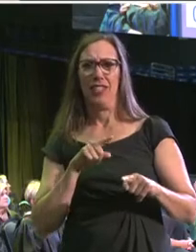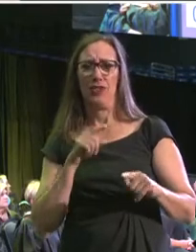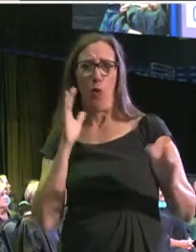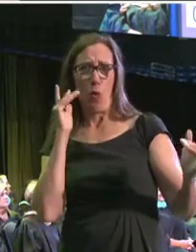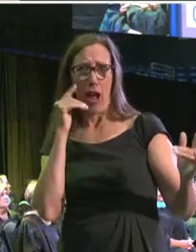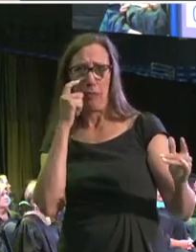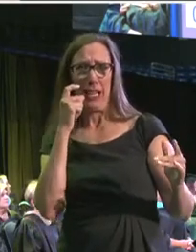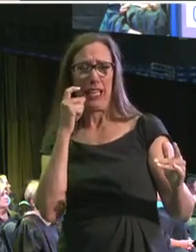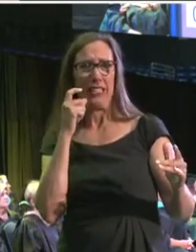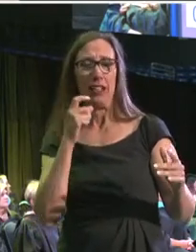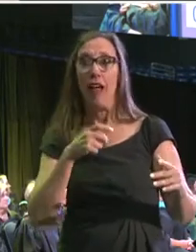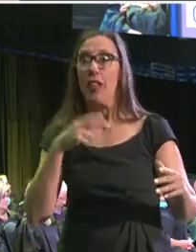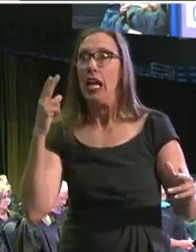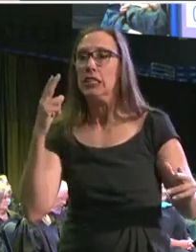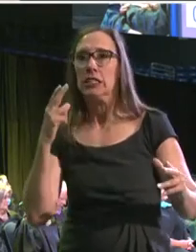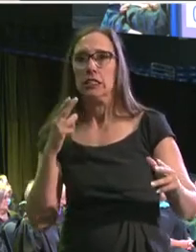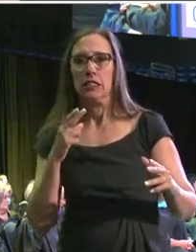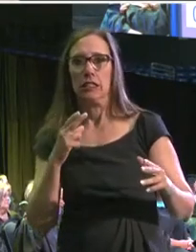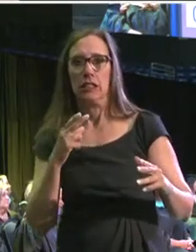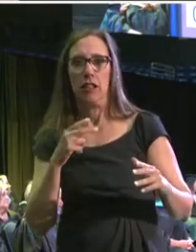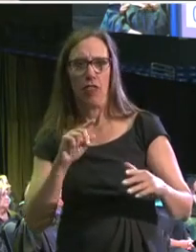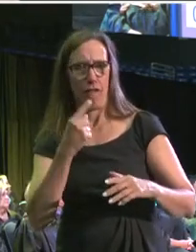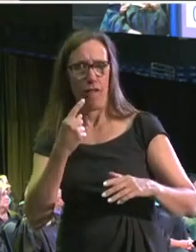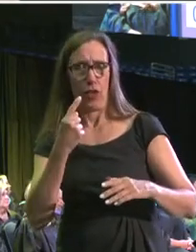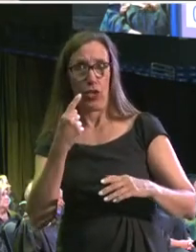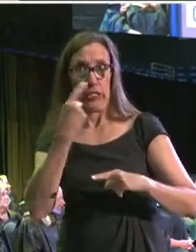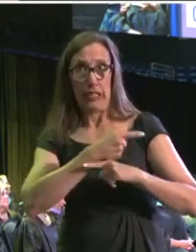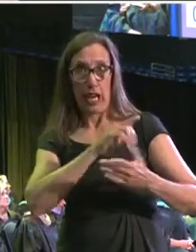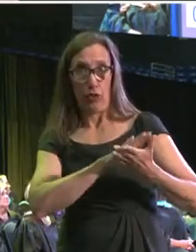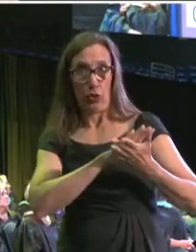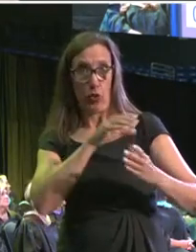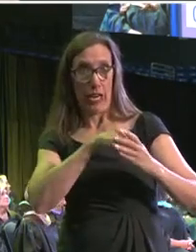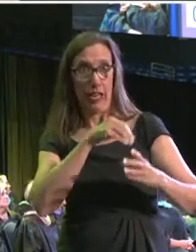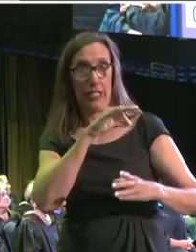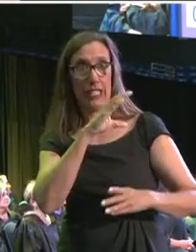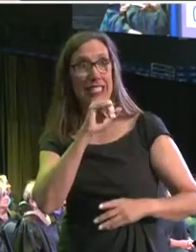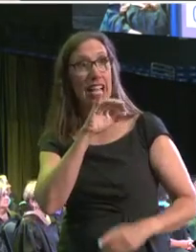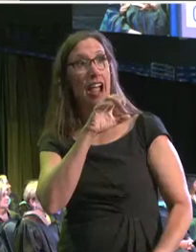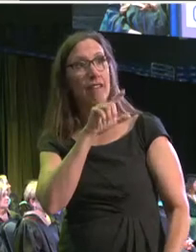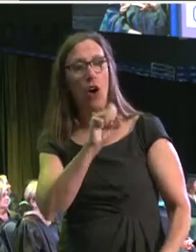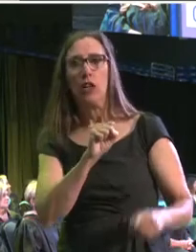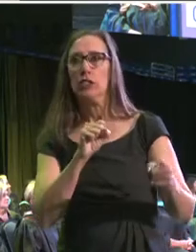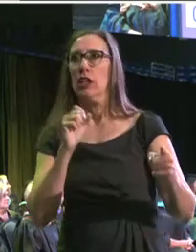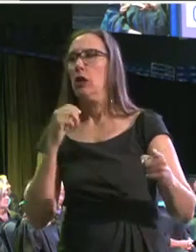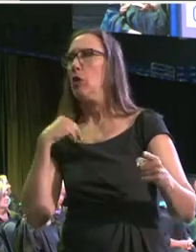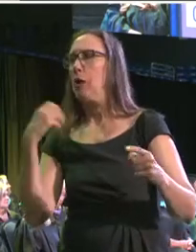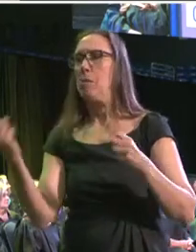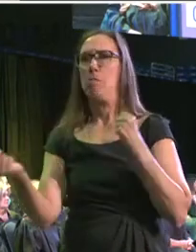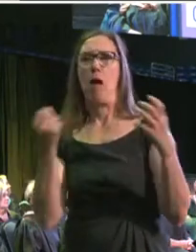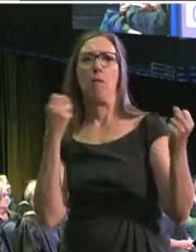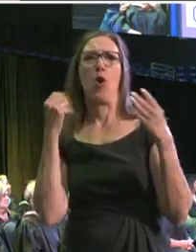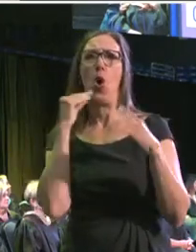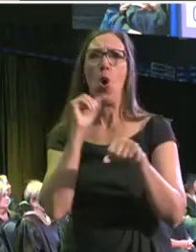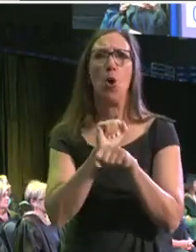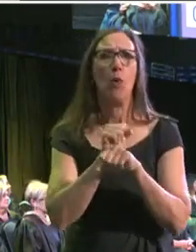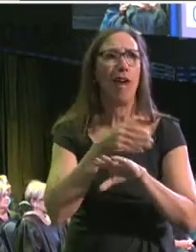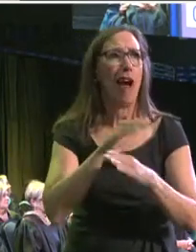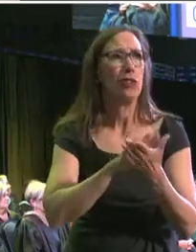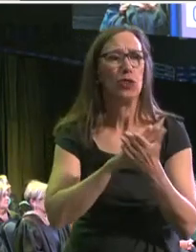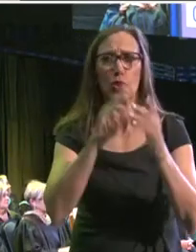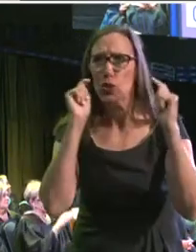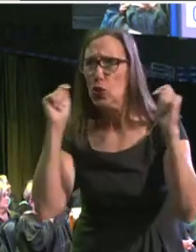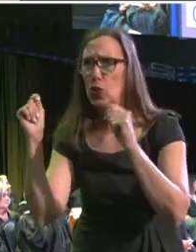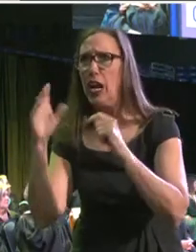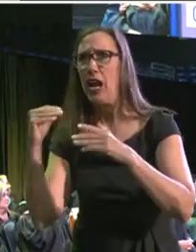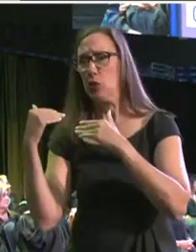because of high school. Since the first day of Falls, we have been bombarded with homework, projects, after-school tutorials,